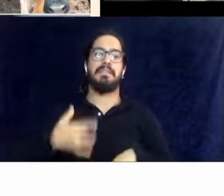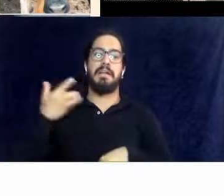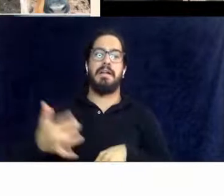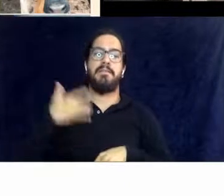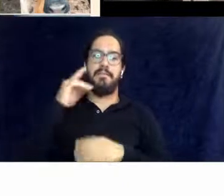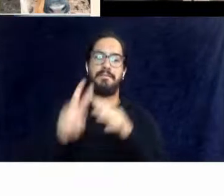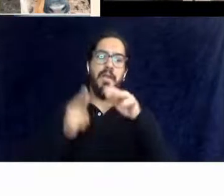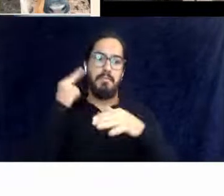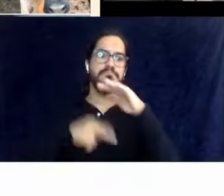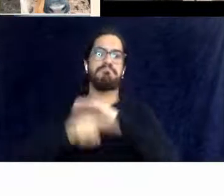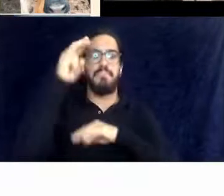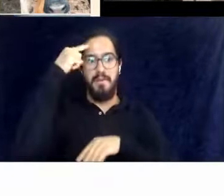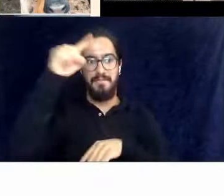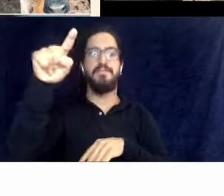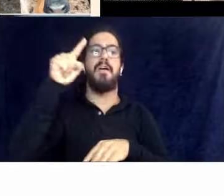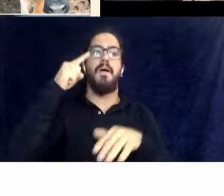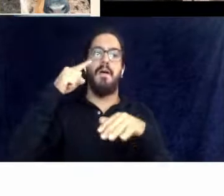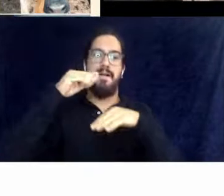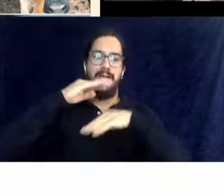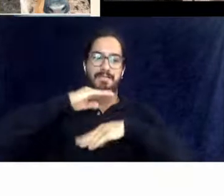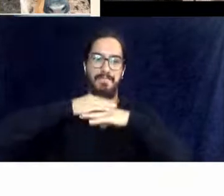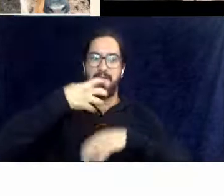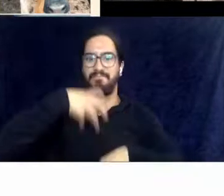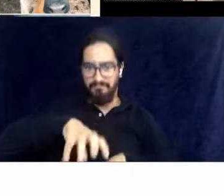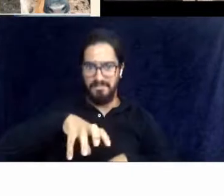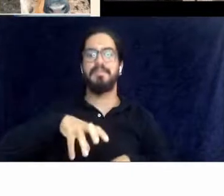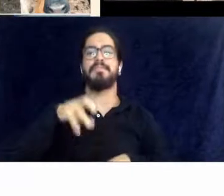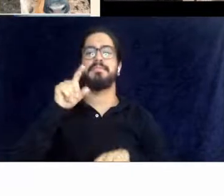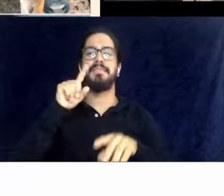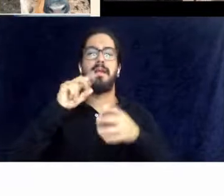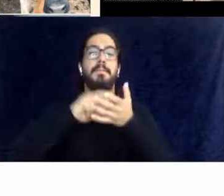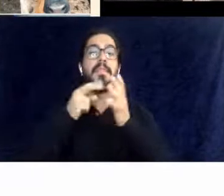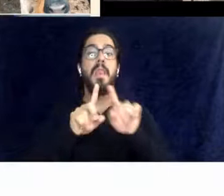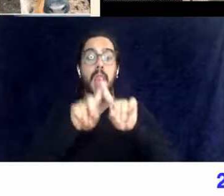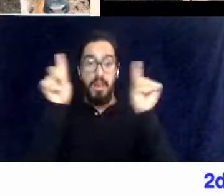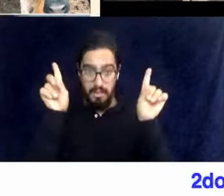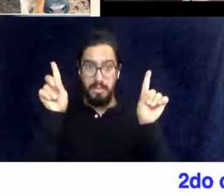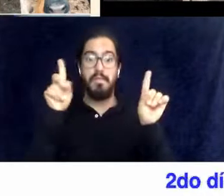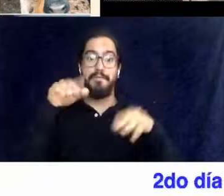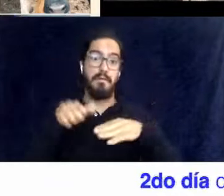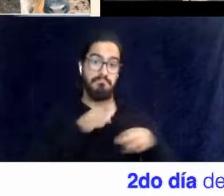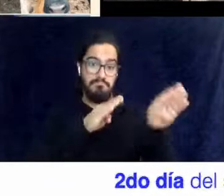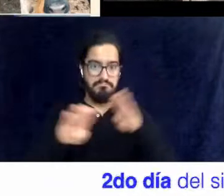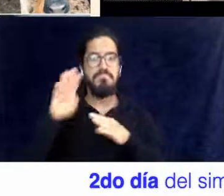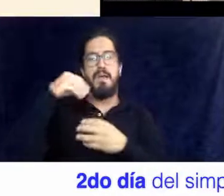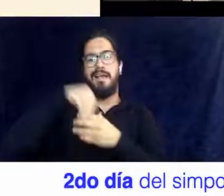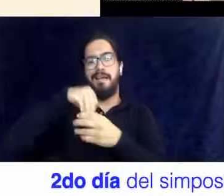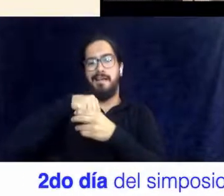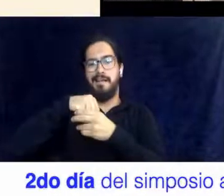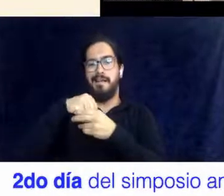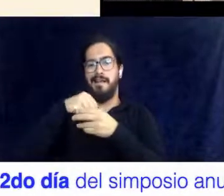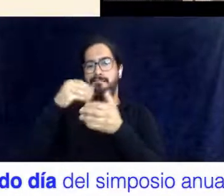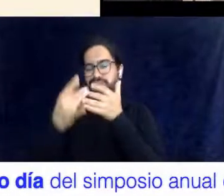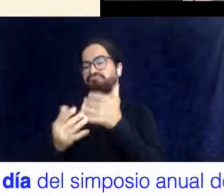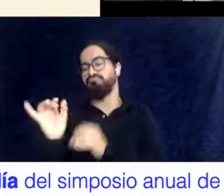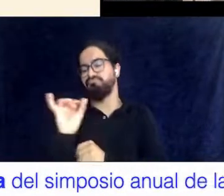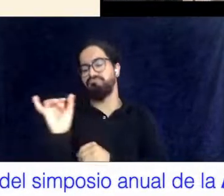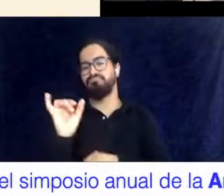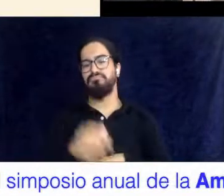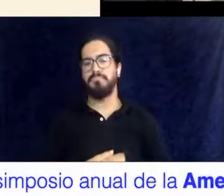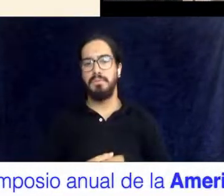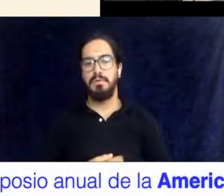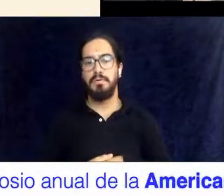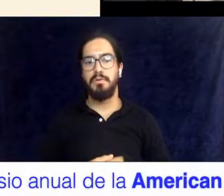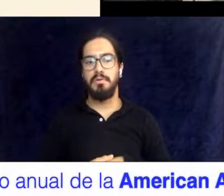conditions, both cow phenotypes will have a different rumen and hindgut microbiome. Next. To test